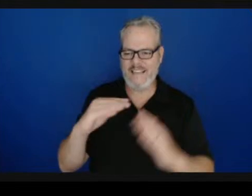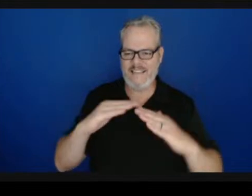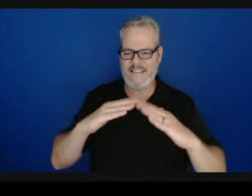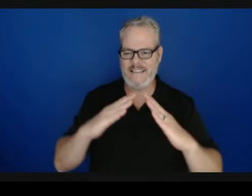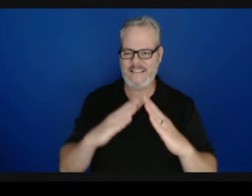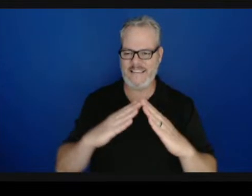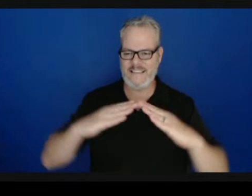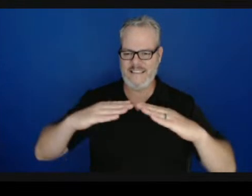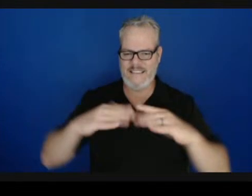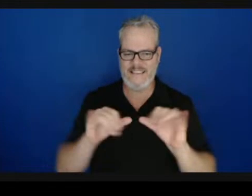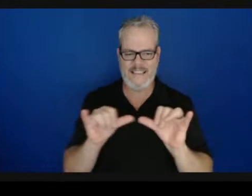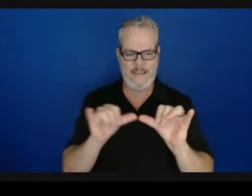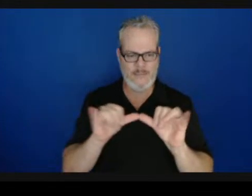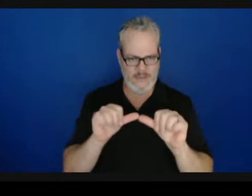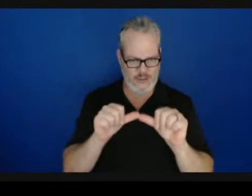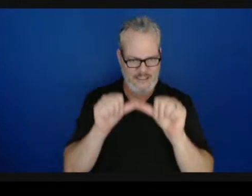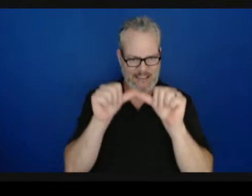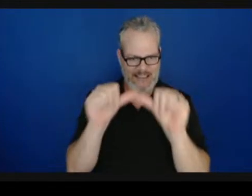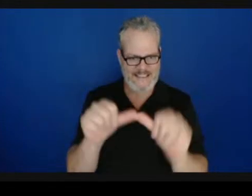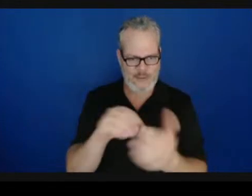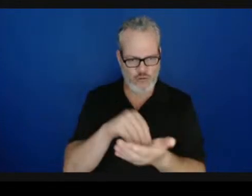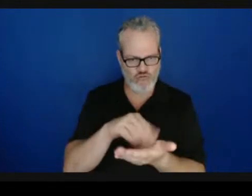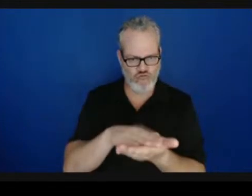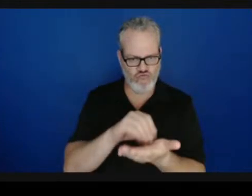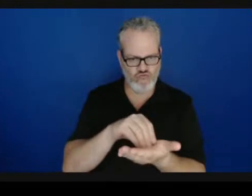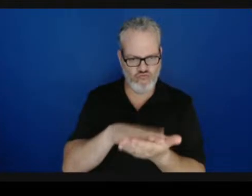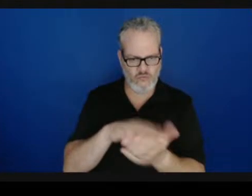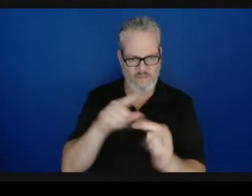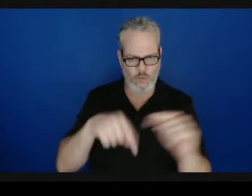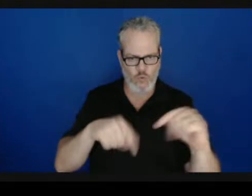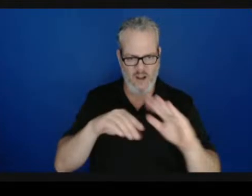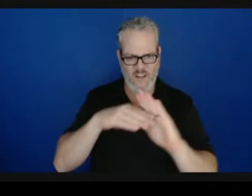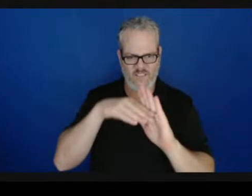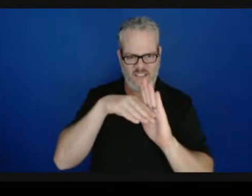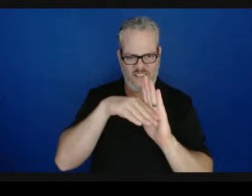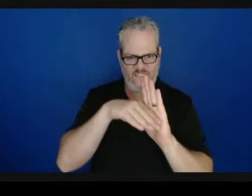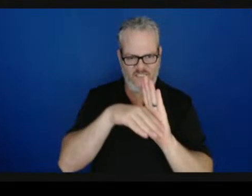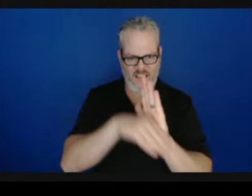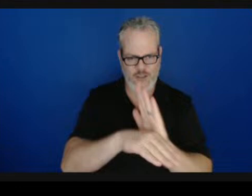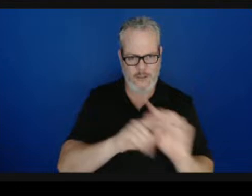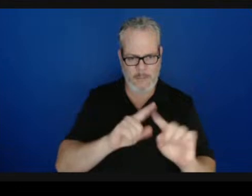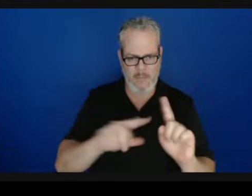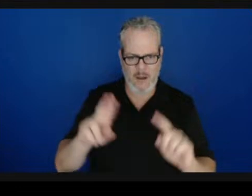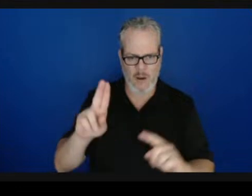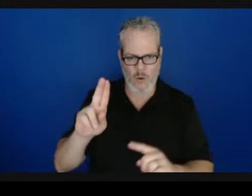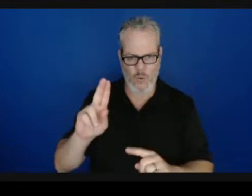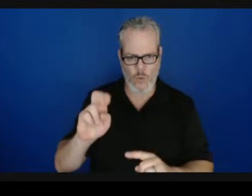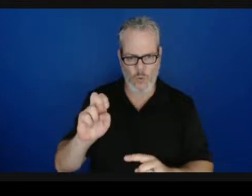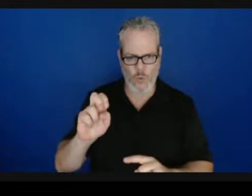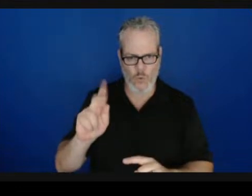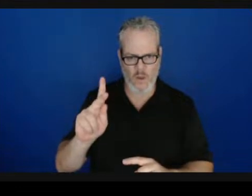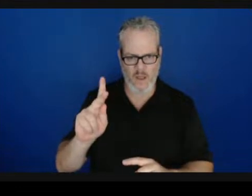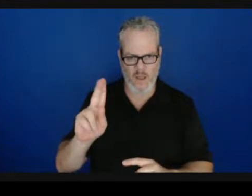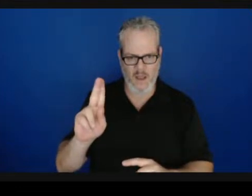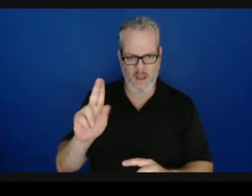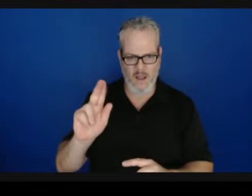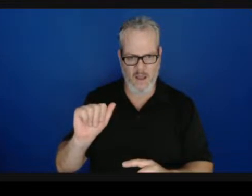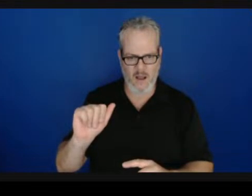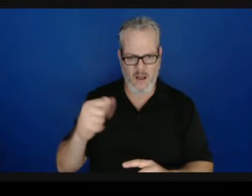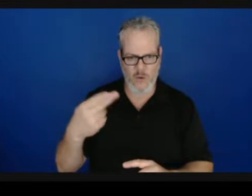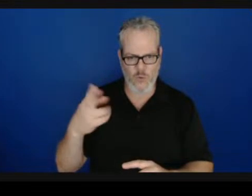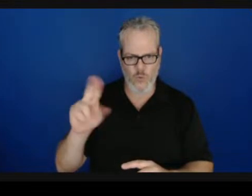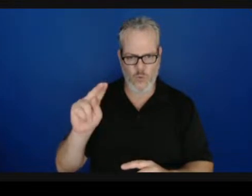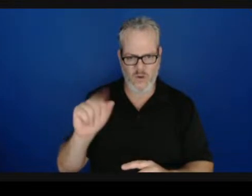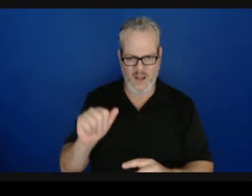continues to record deflation, while Uikahuna at the time had shown less deflation. And here is the